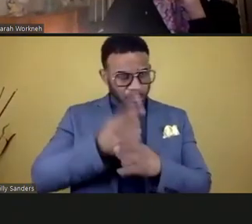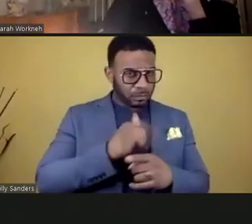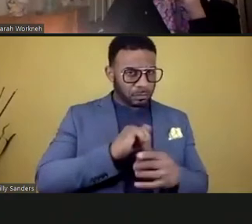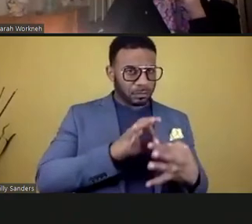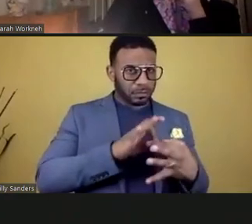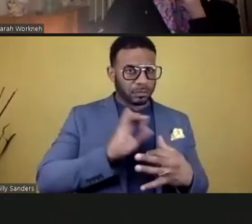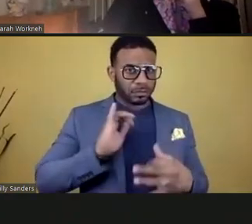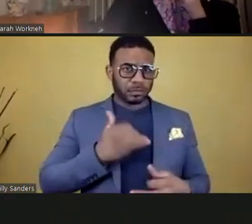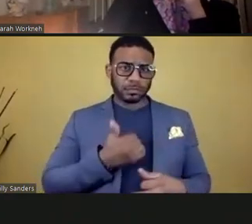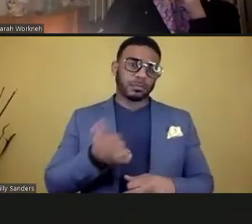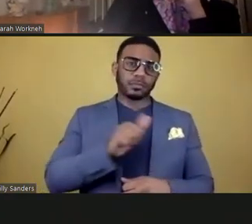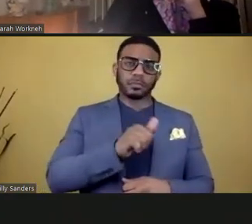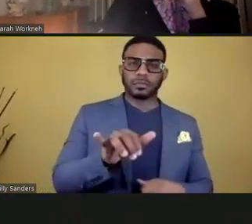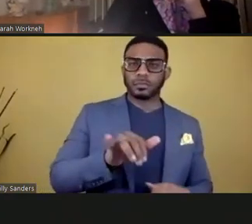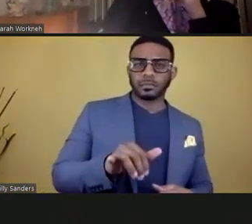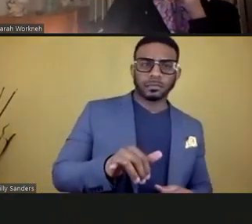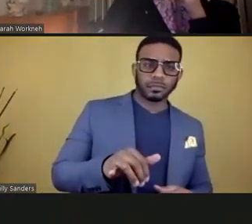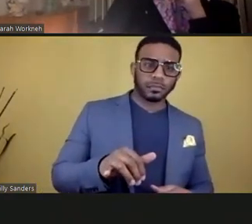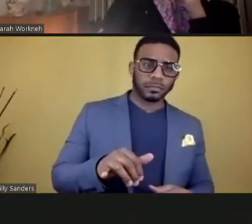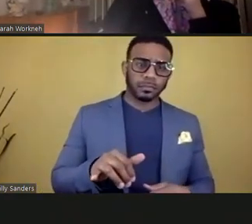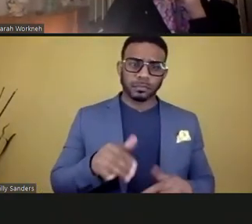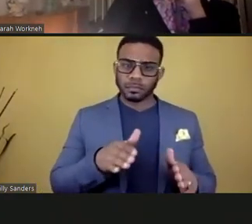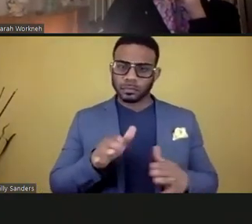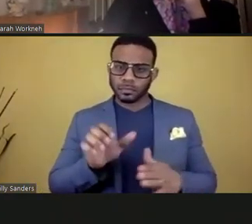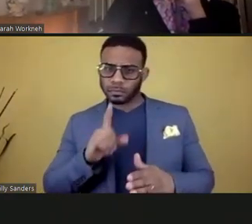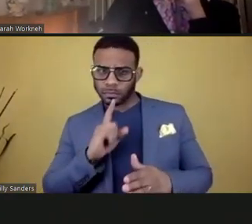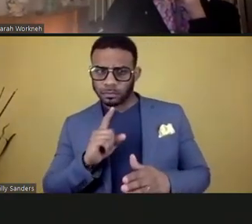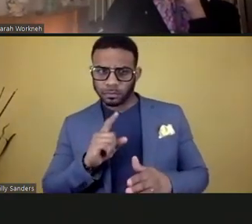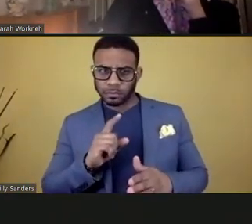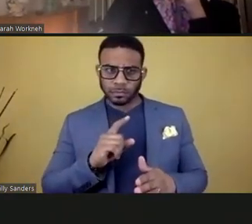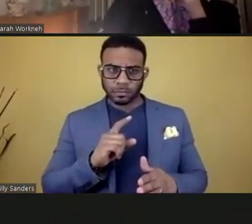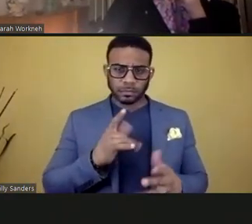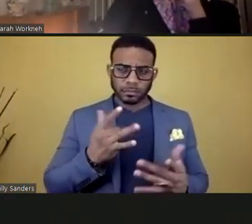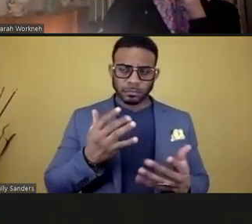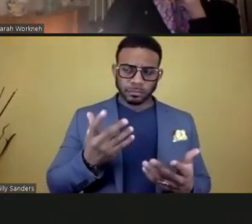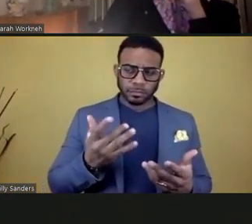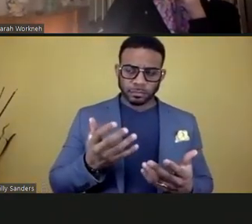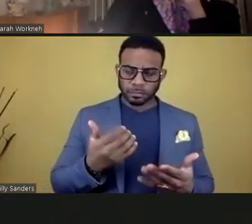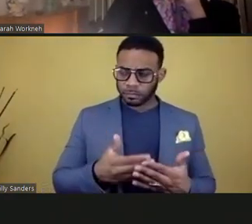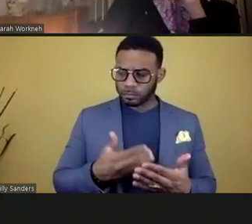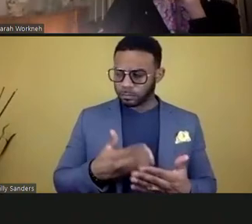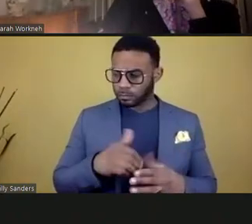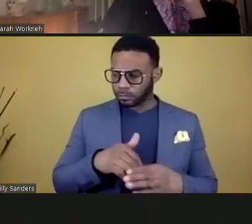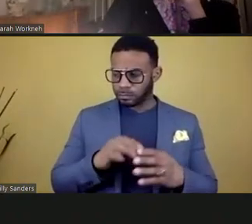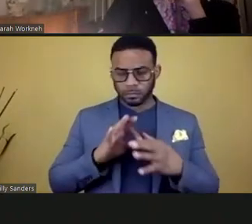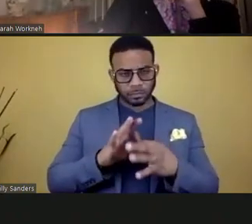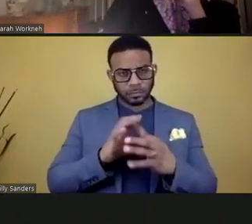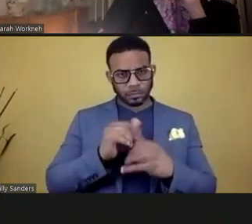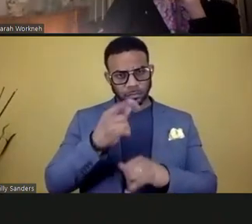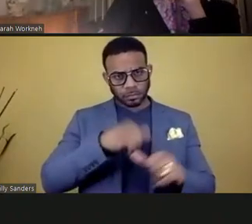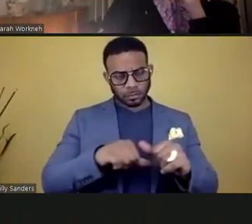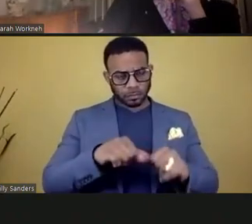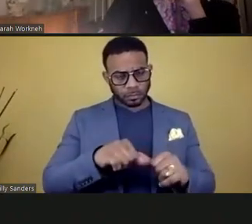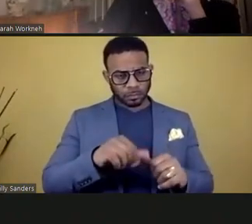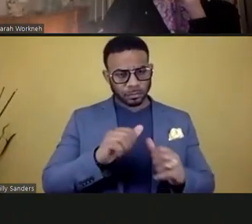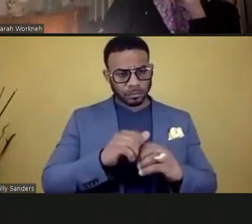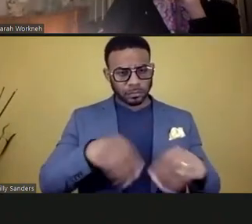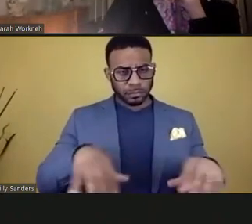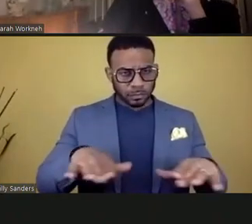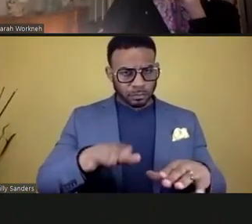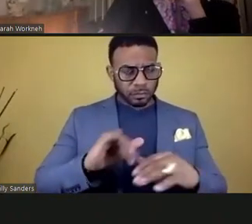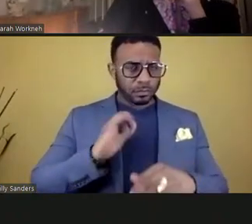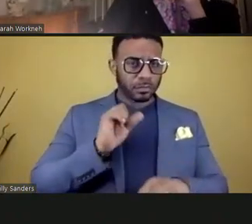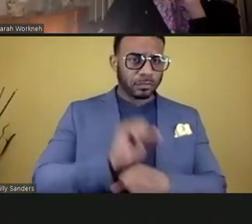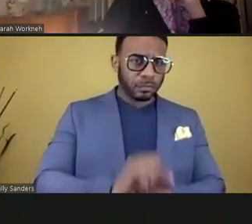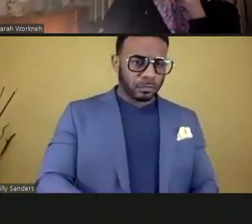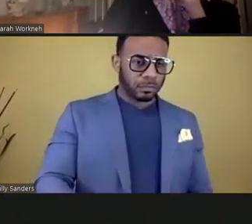other like ways of being in communion with one another and with the land and with our